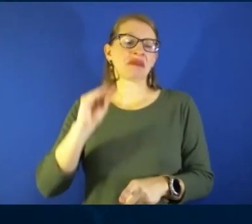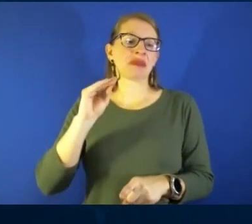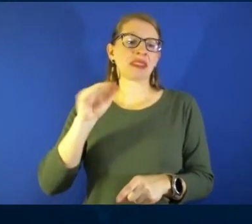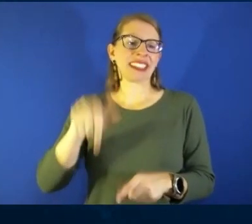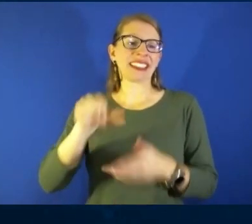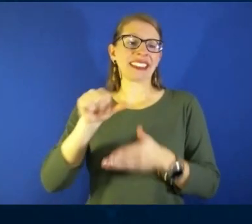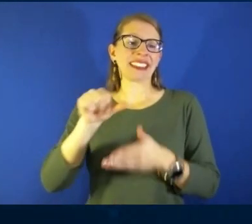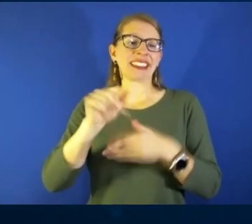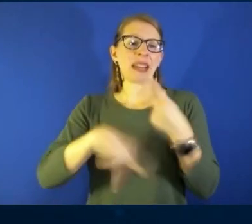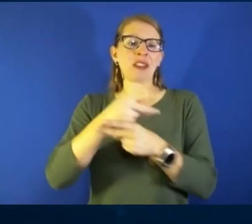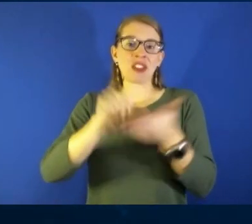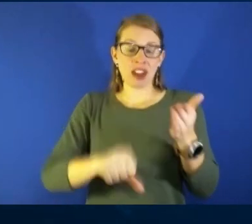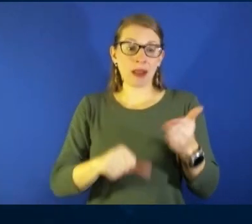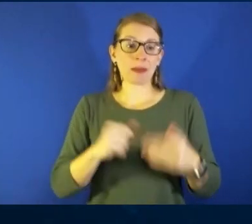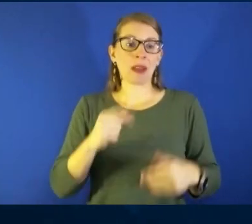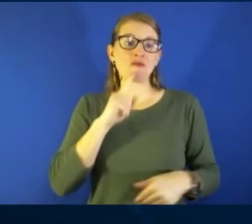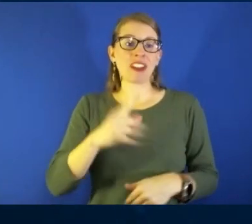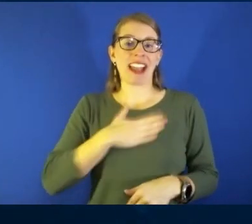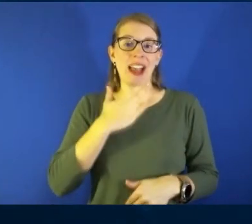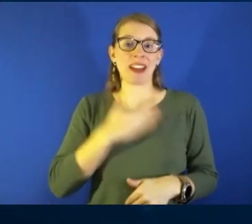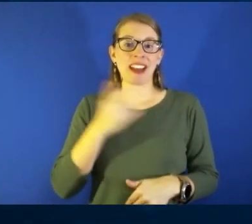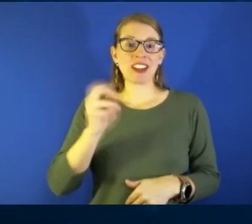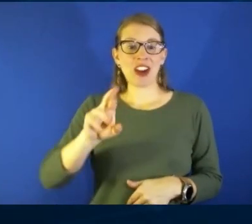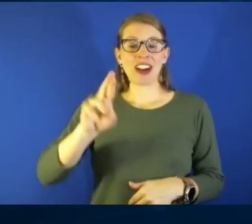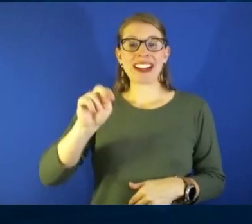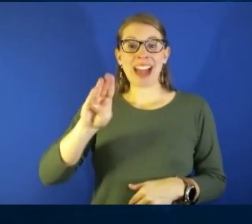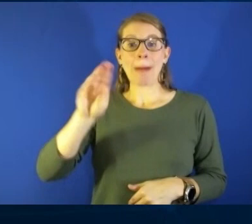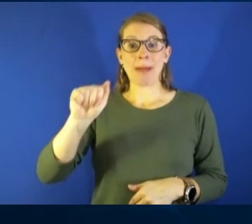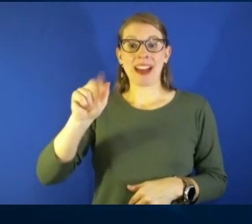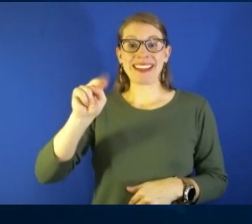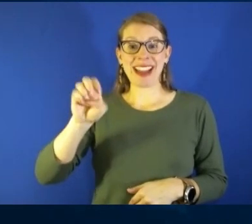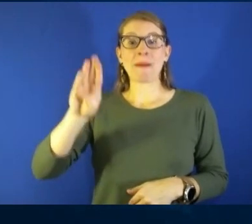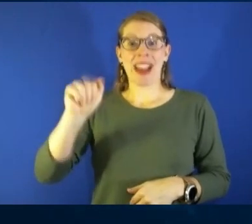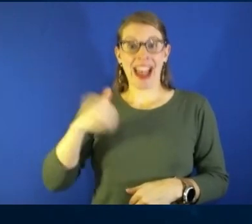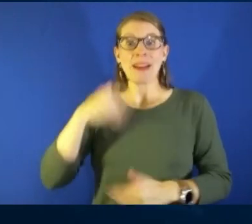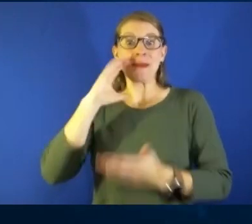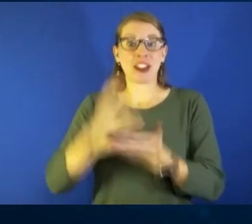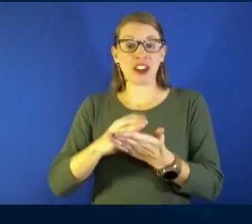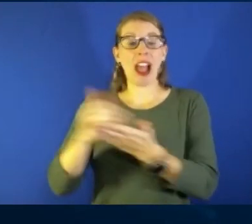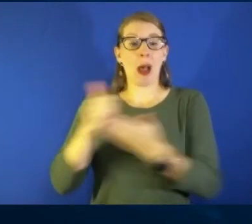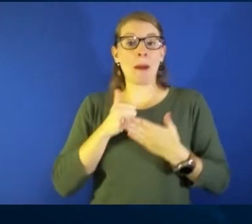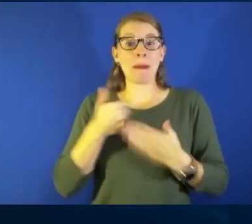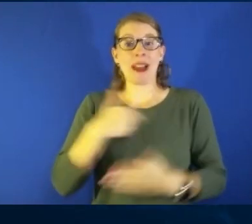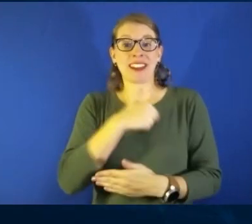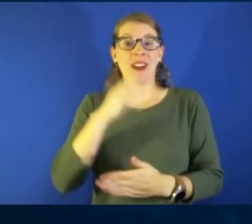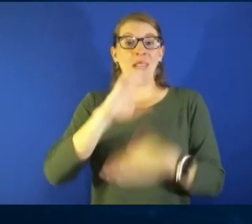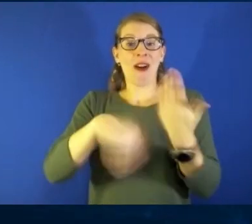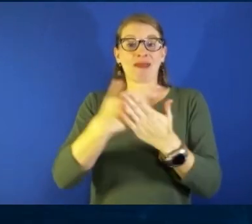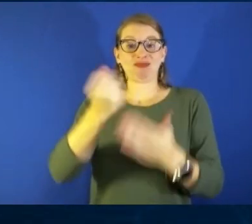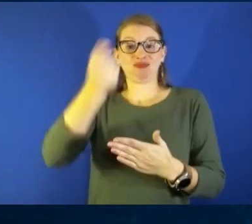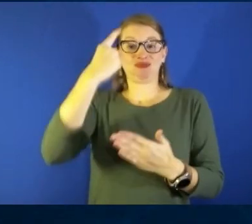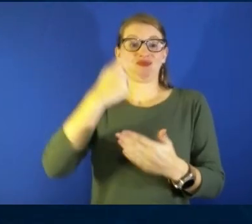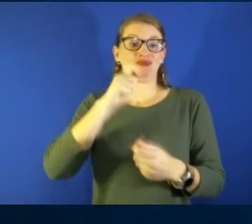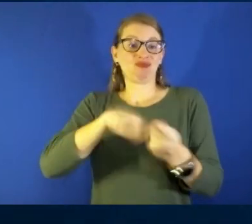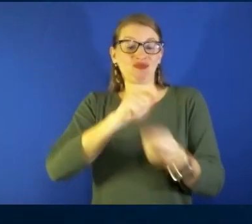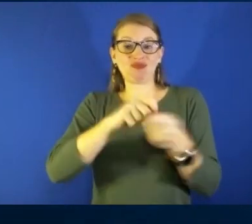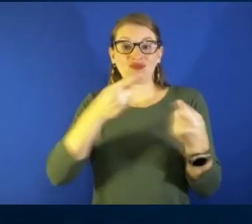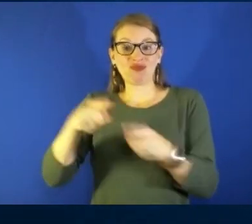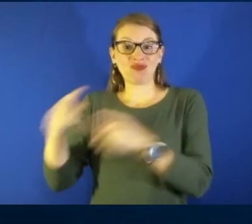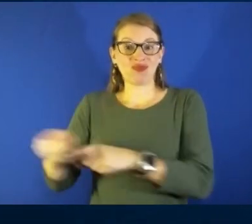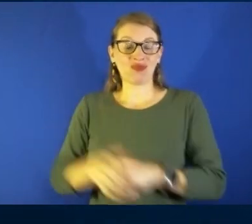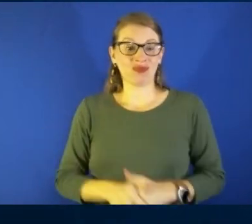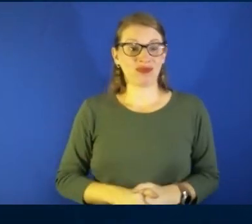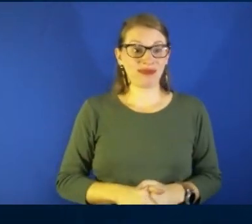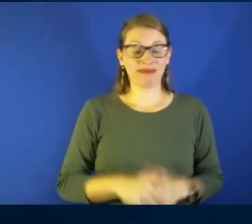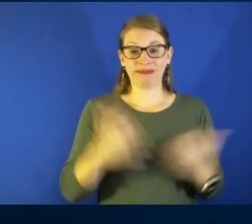I have to say, I'm very happy that Dr. Neba had pictures to help all of us understand exactly what's happening. It's so fantastic